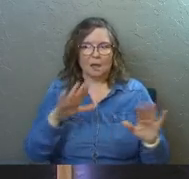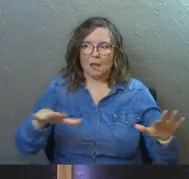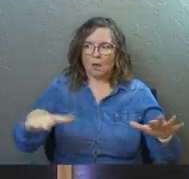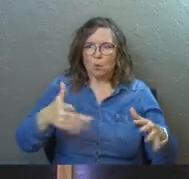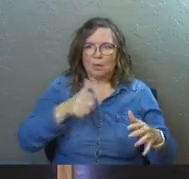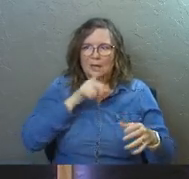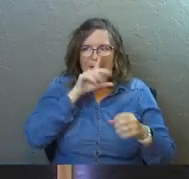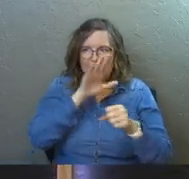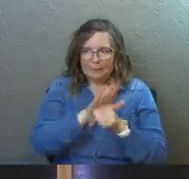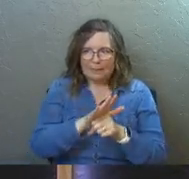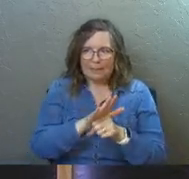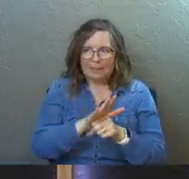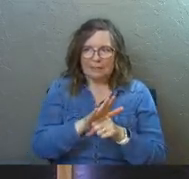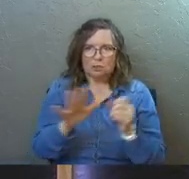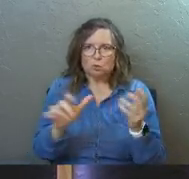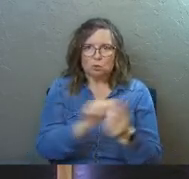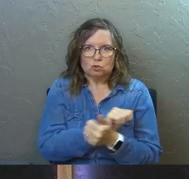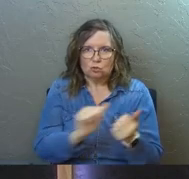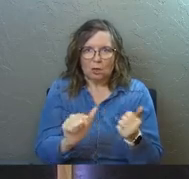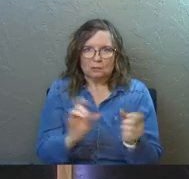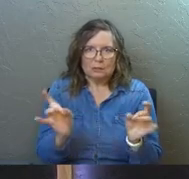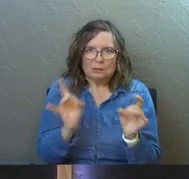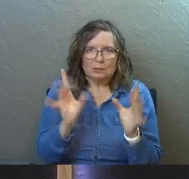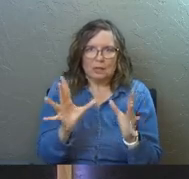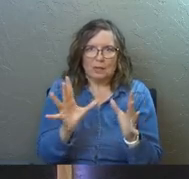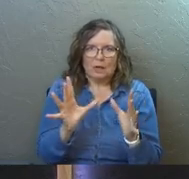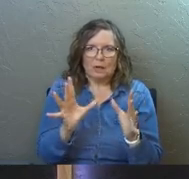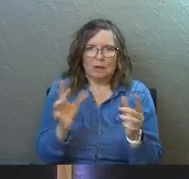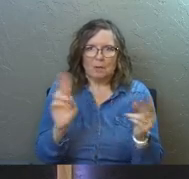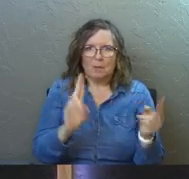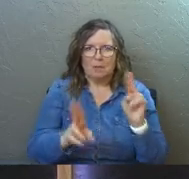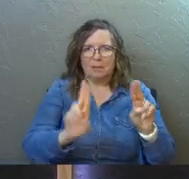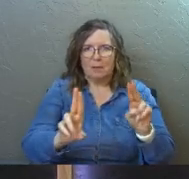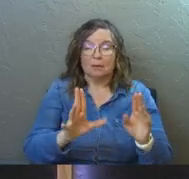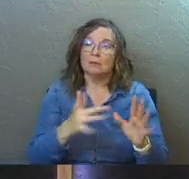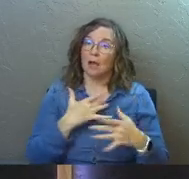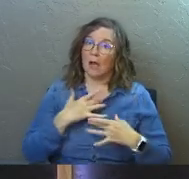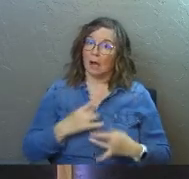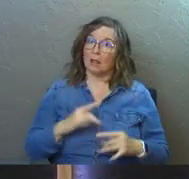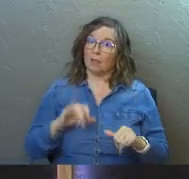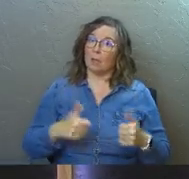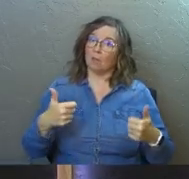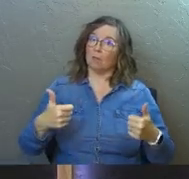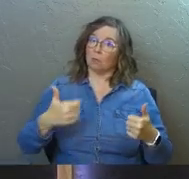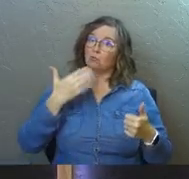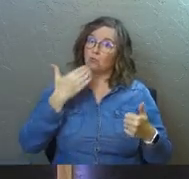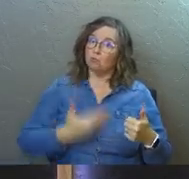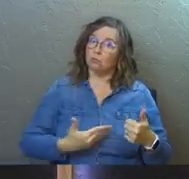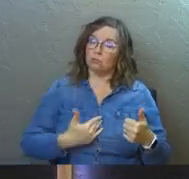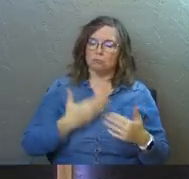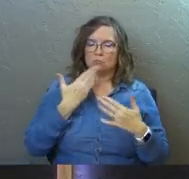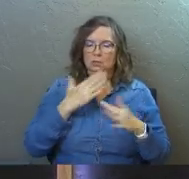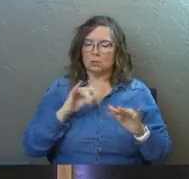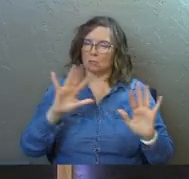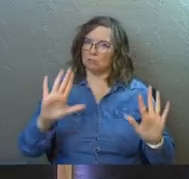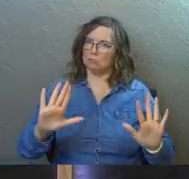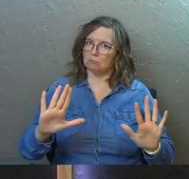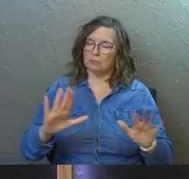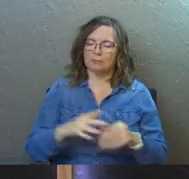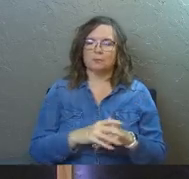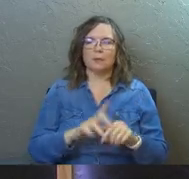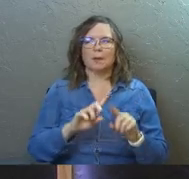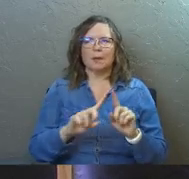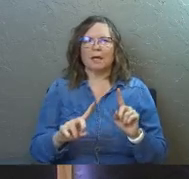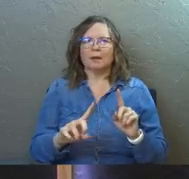hey, we're not committed to destruction or hatred toward each other. Like, I like all of that, right? Like, that's good. I appreciate that.